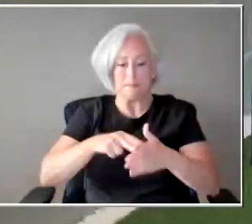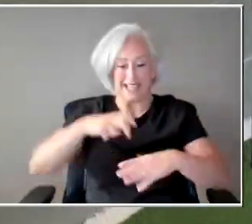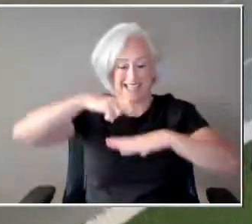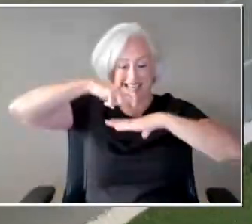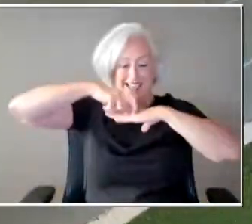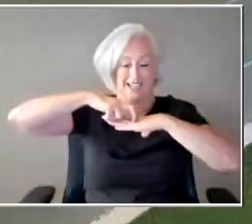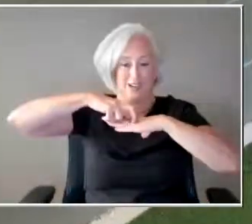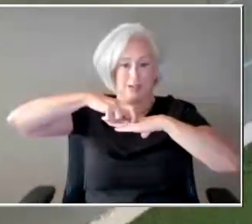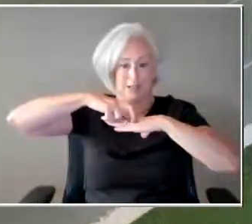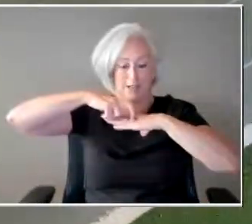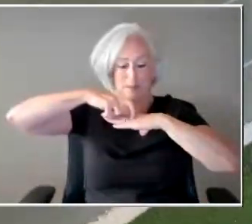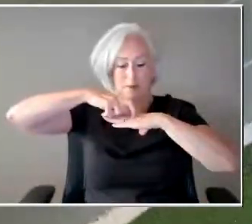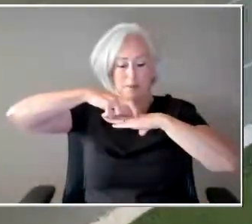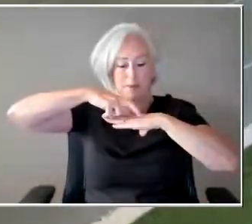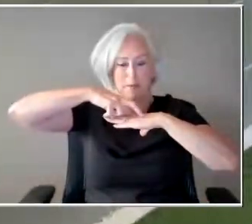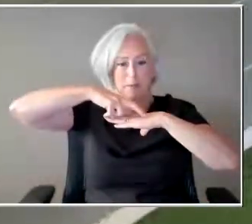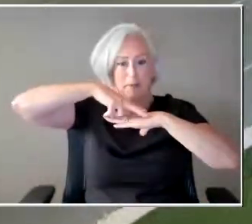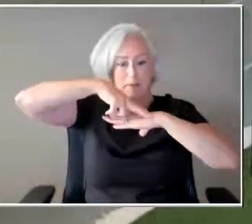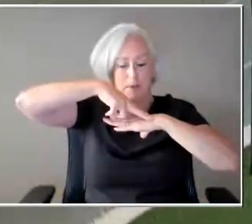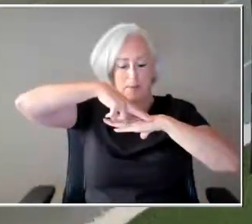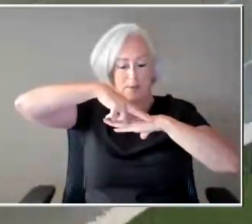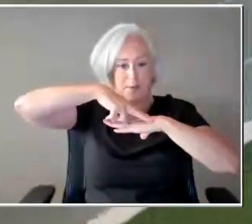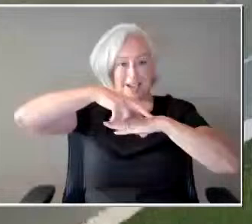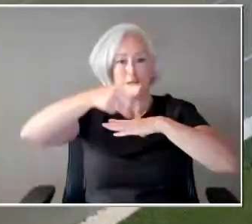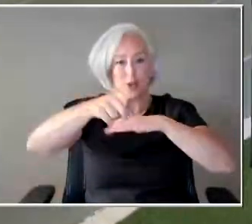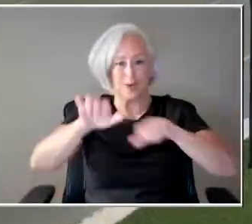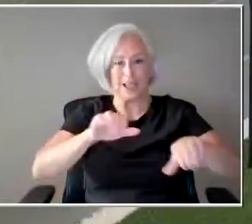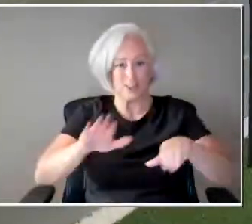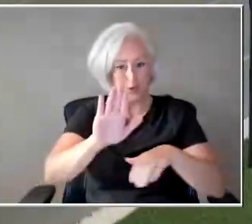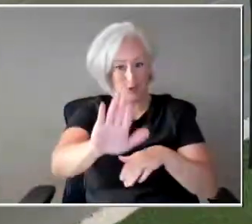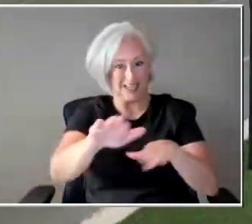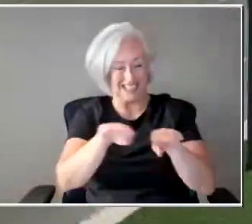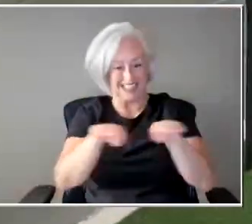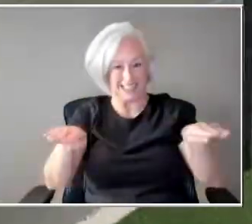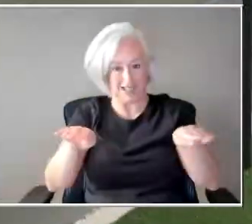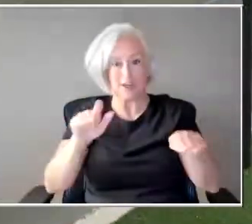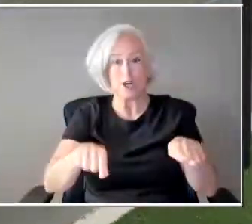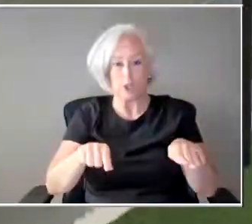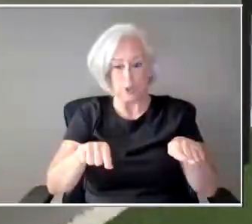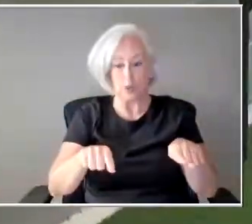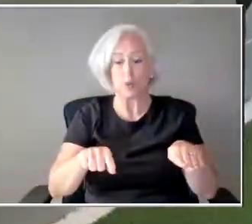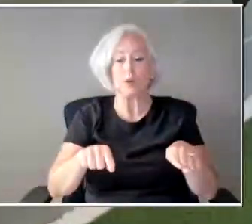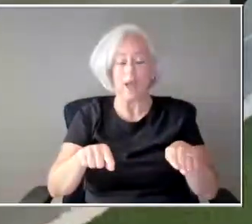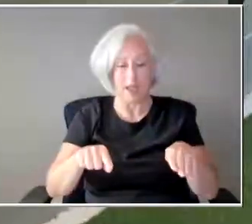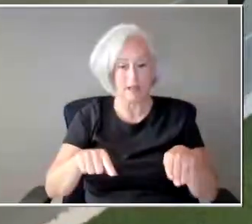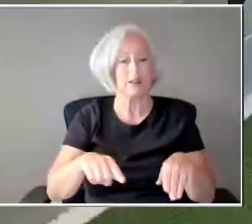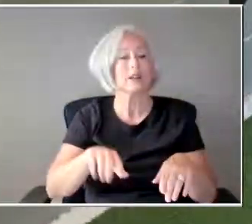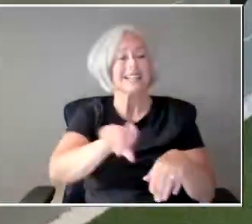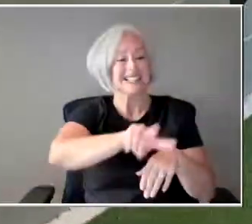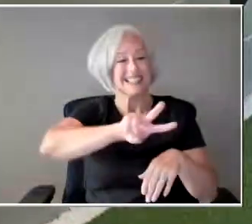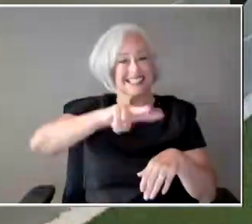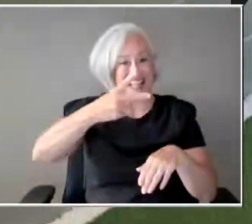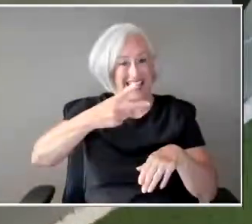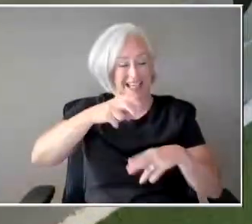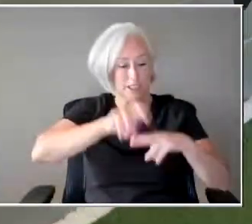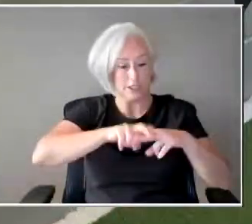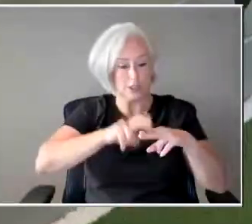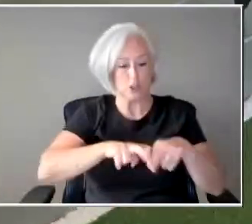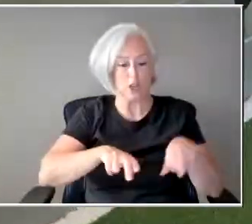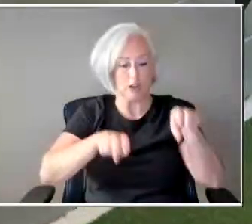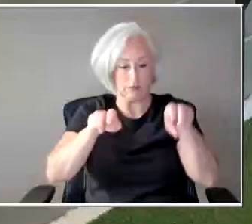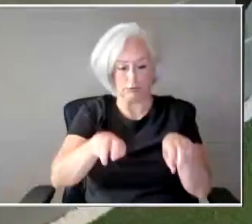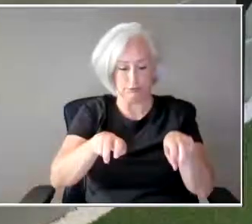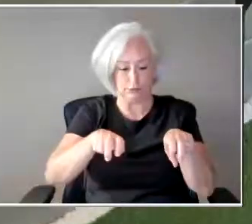and then if you're at Doc Hawk level, you could even put your feet up. So we could put his feet up onto another chair or a surface or a ball. That would make it